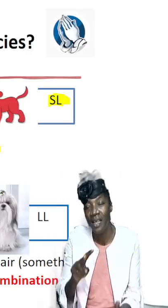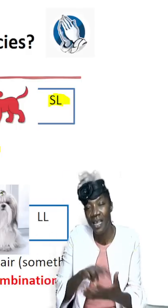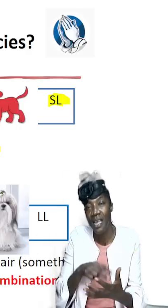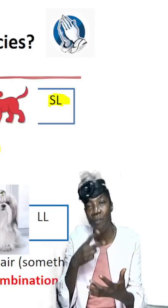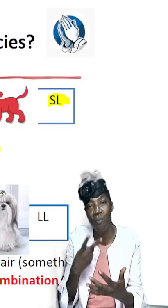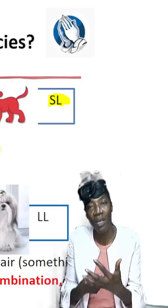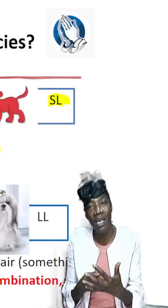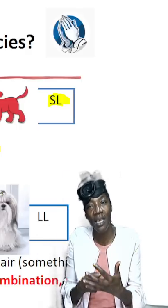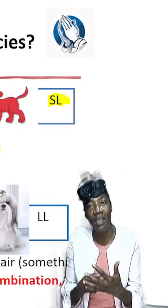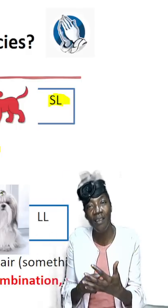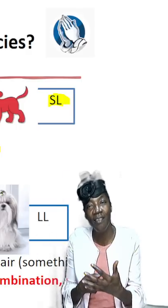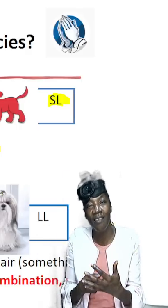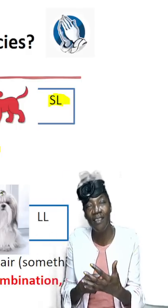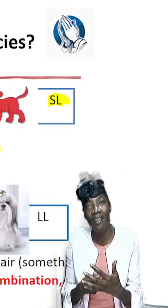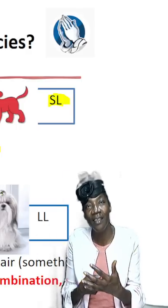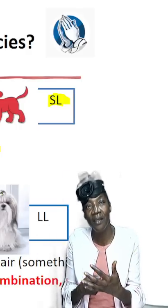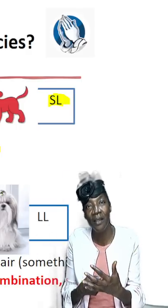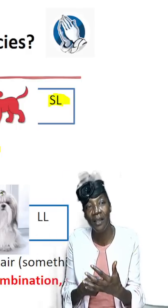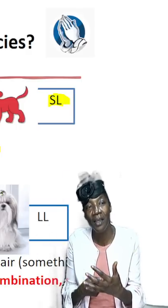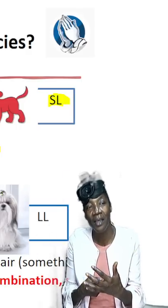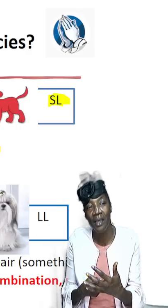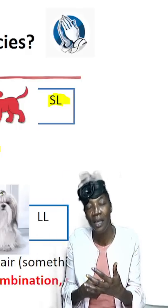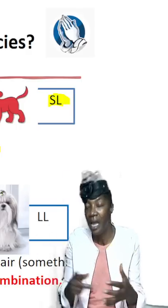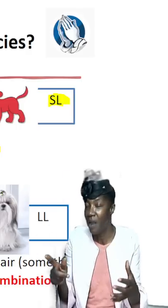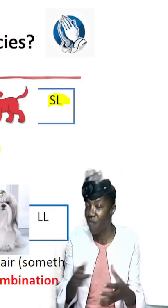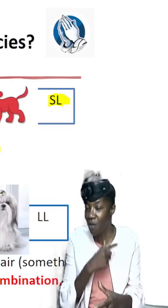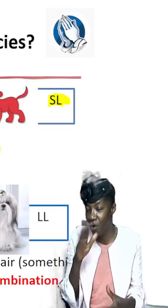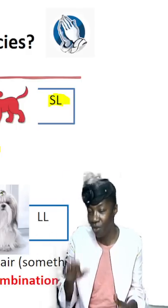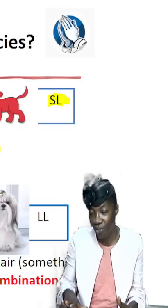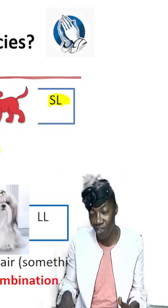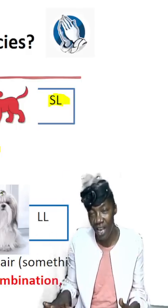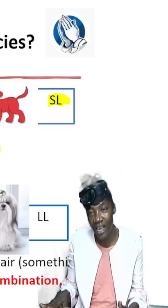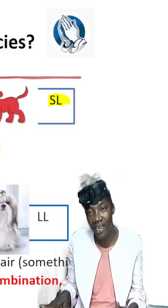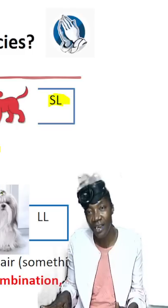means this baby, this first child,